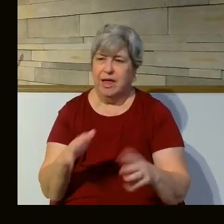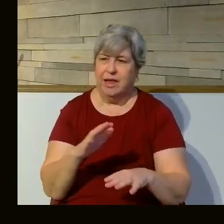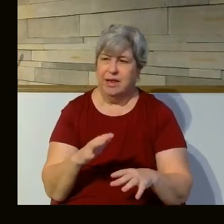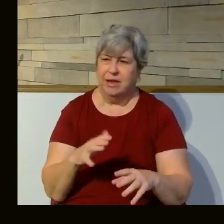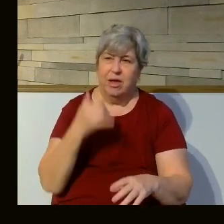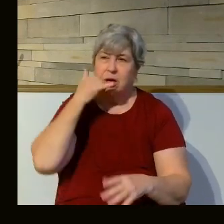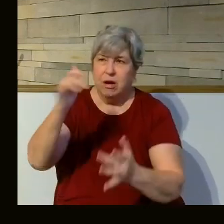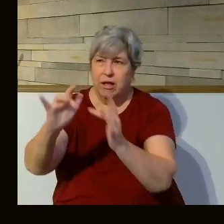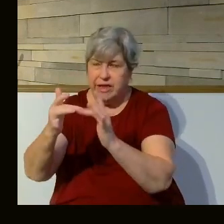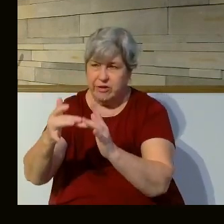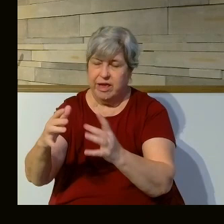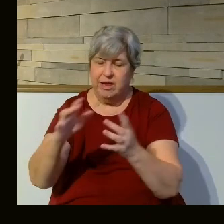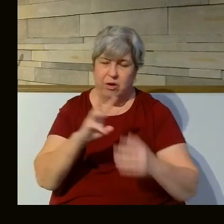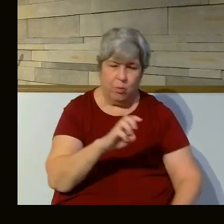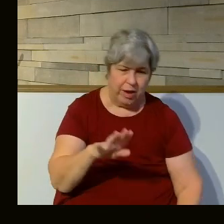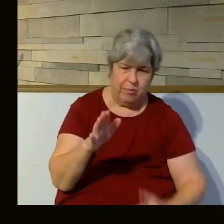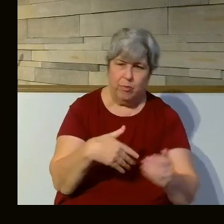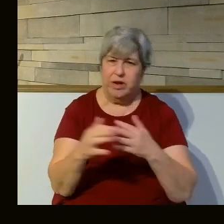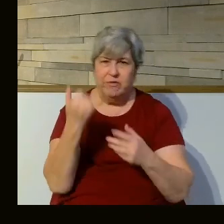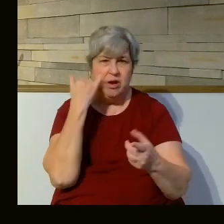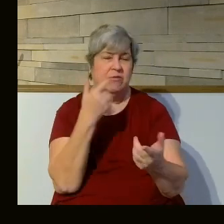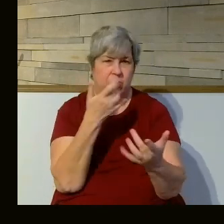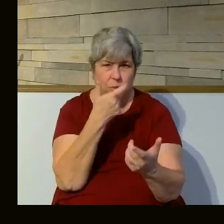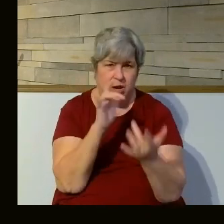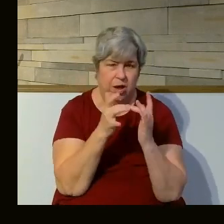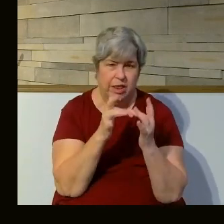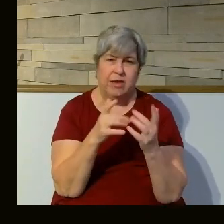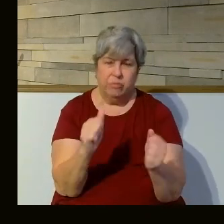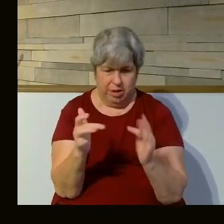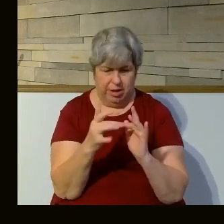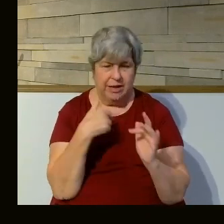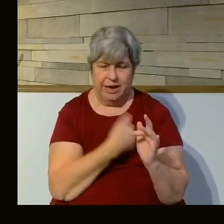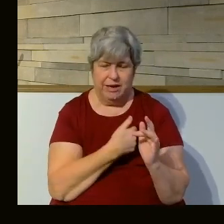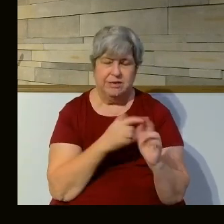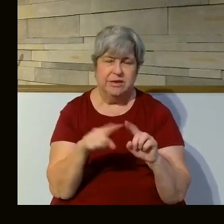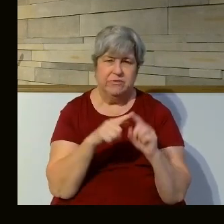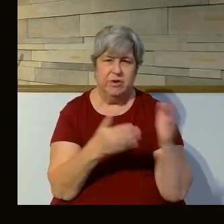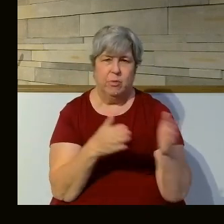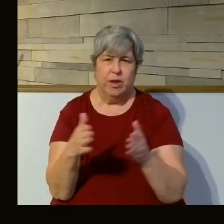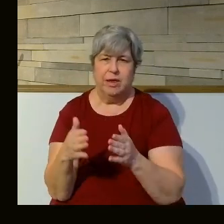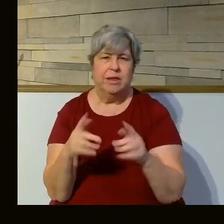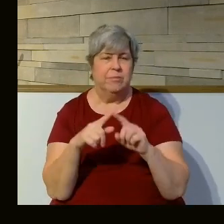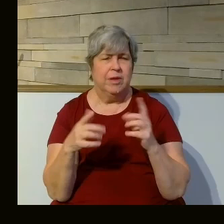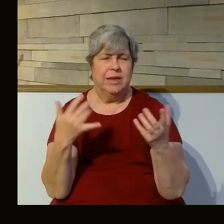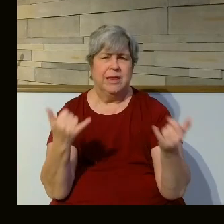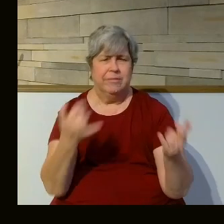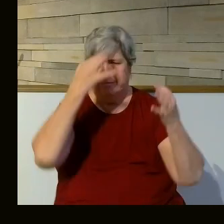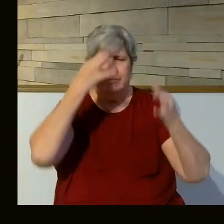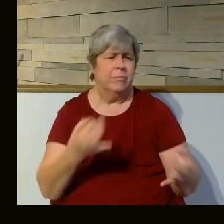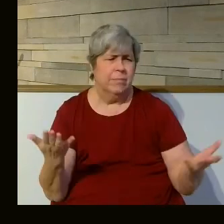or reach out through our websites as well, the various platforms we have with Facebook and the website. What's your decision this